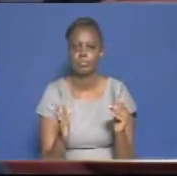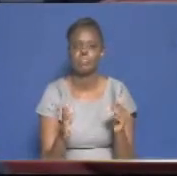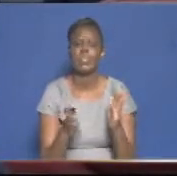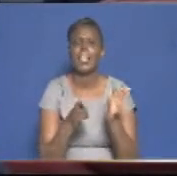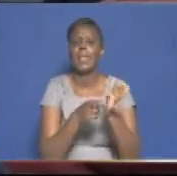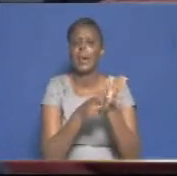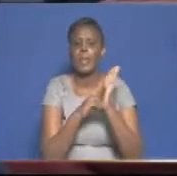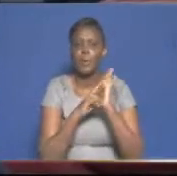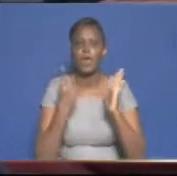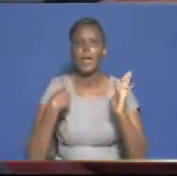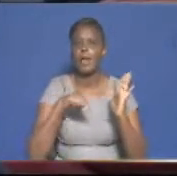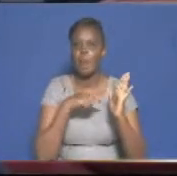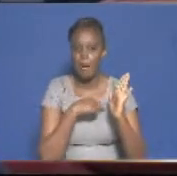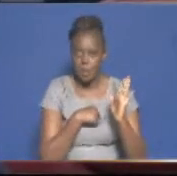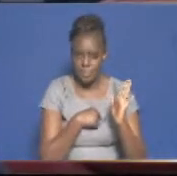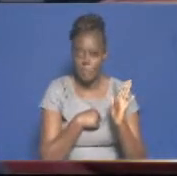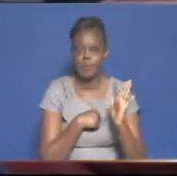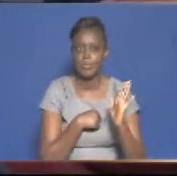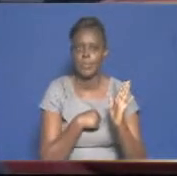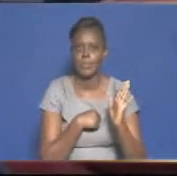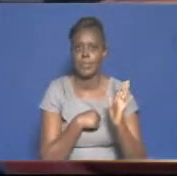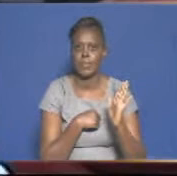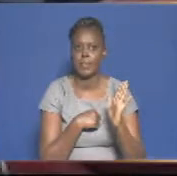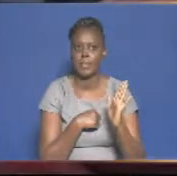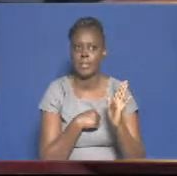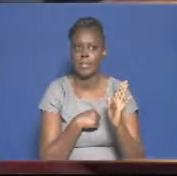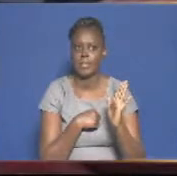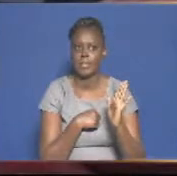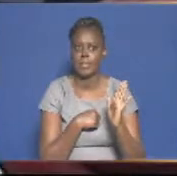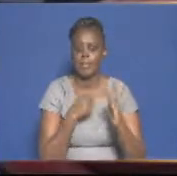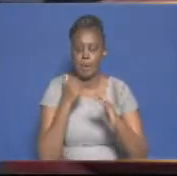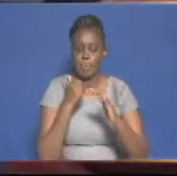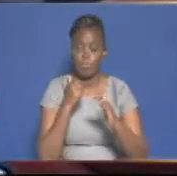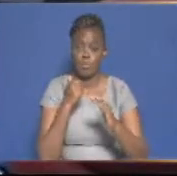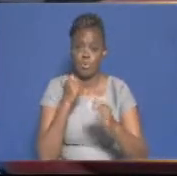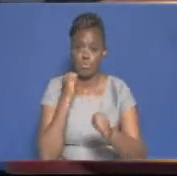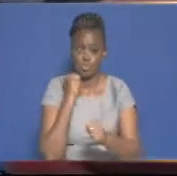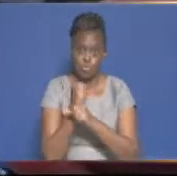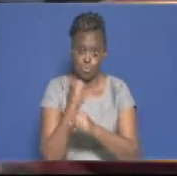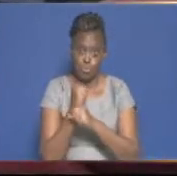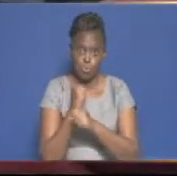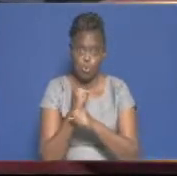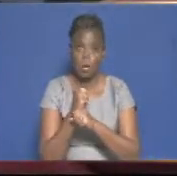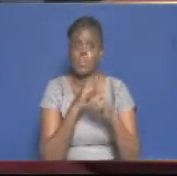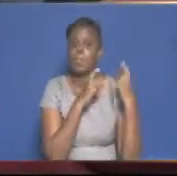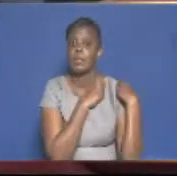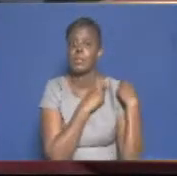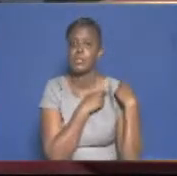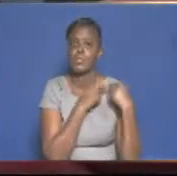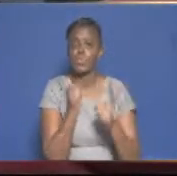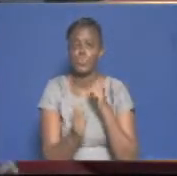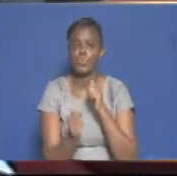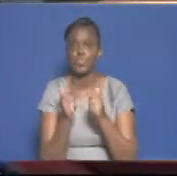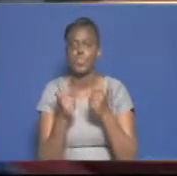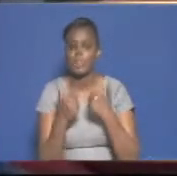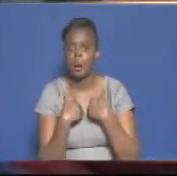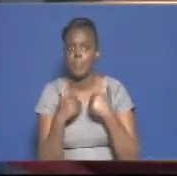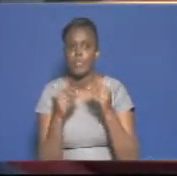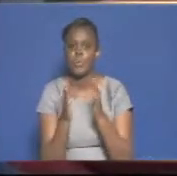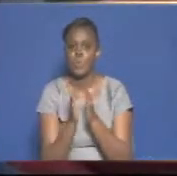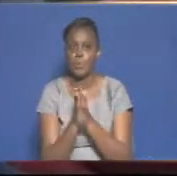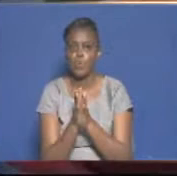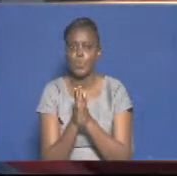requires us to really undertake the responsibilities that come with